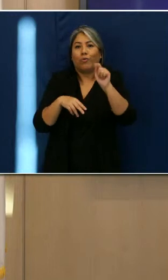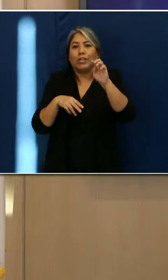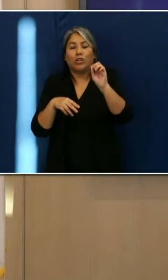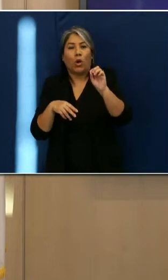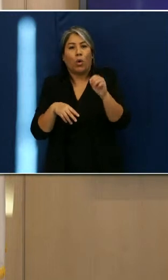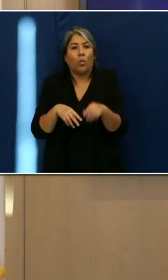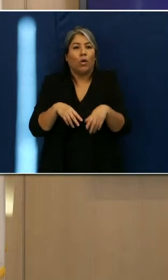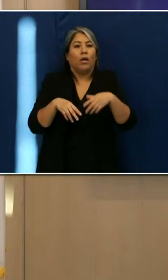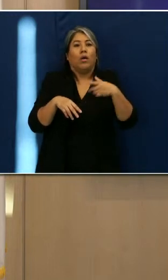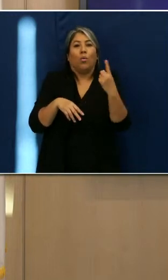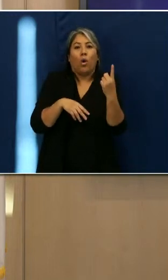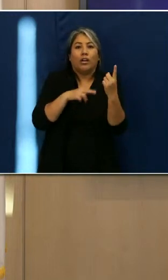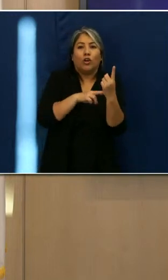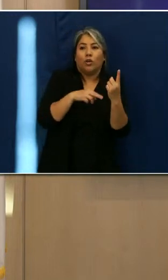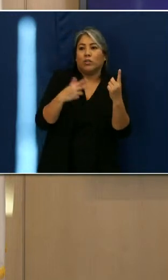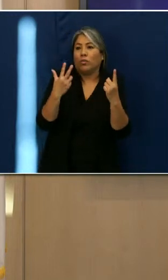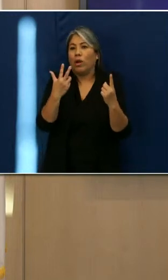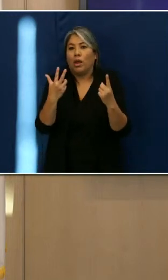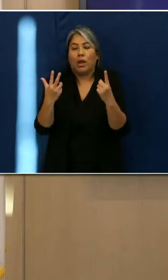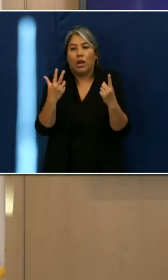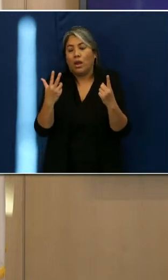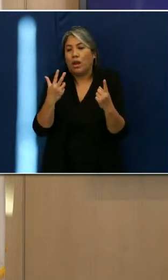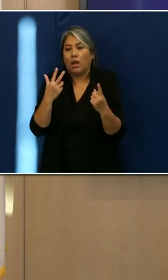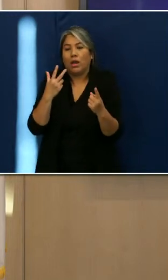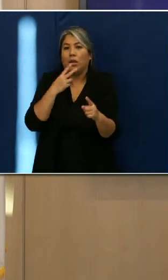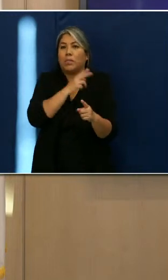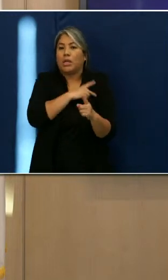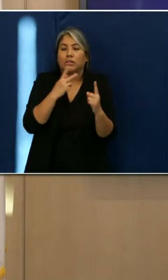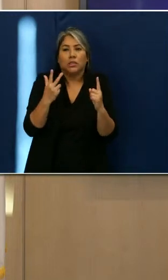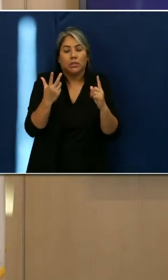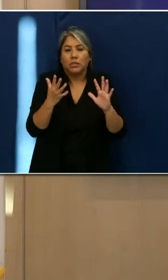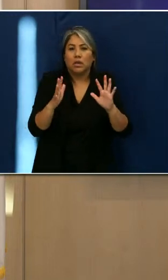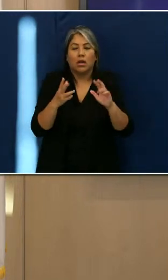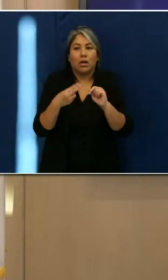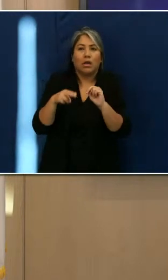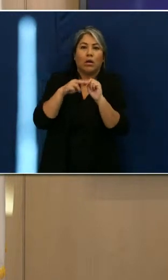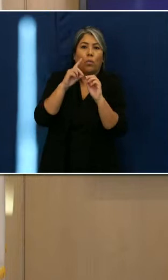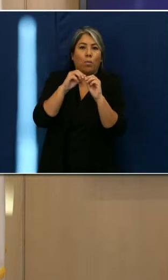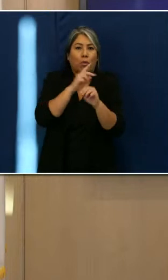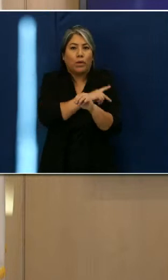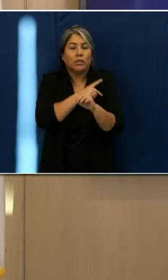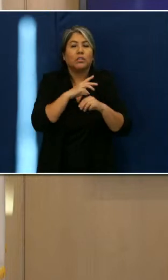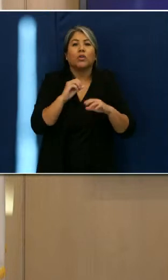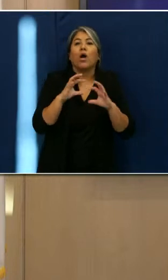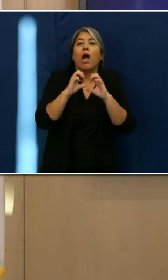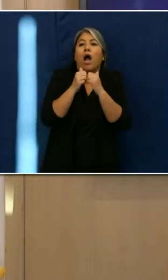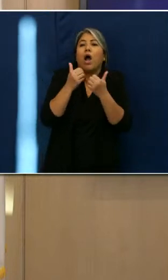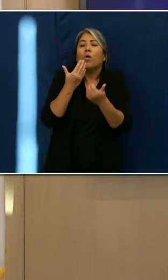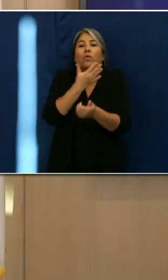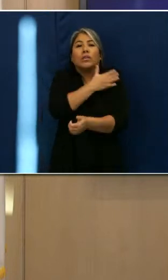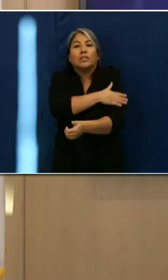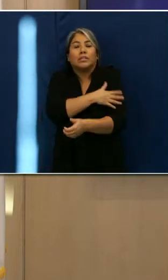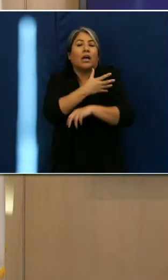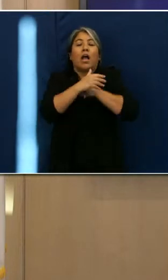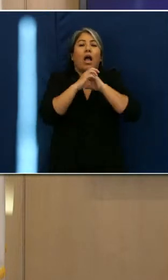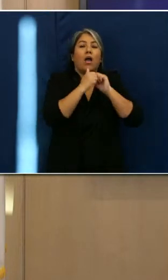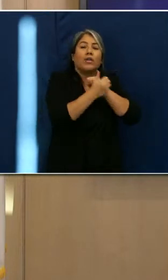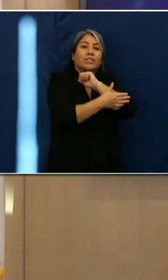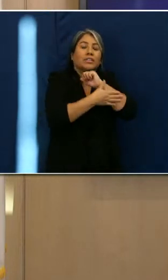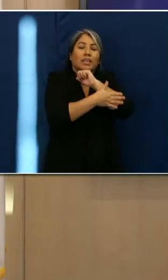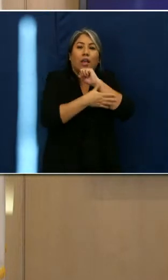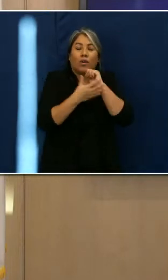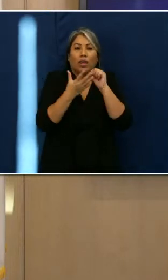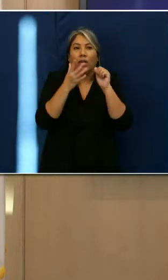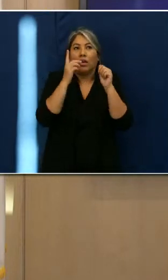nurses taking care of more patients than they normally would. How does the county oversee this and